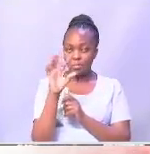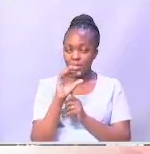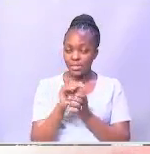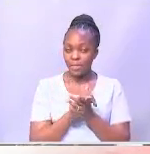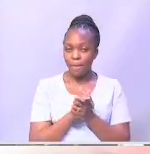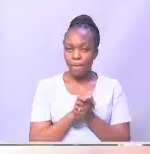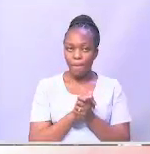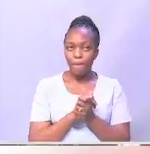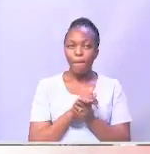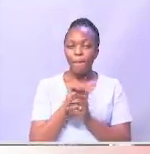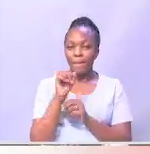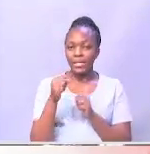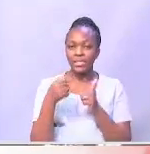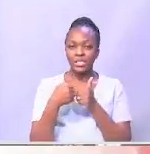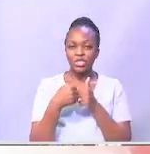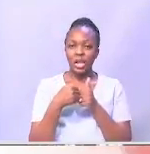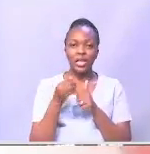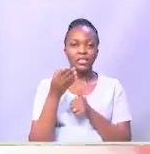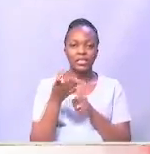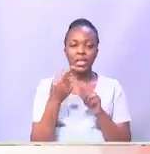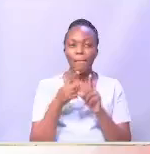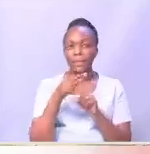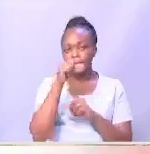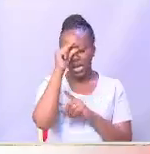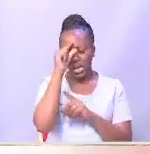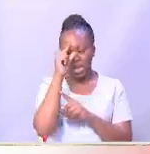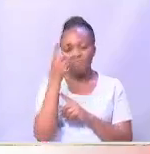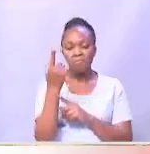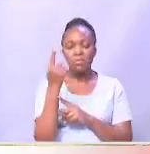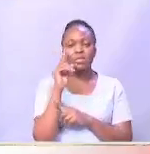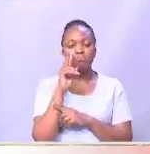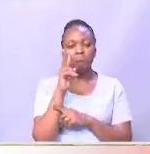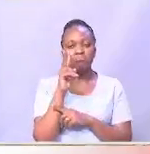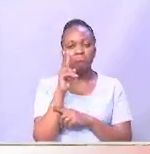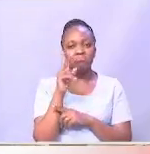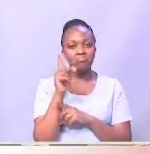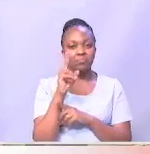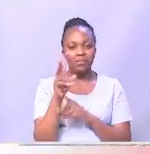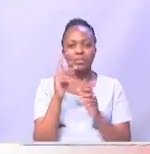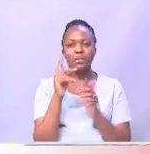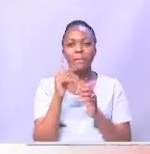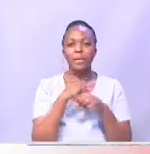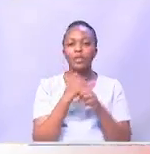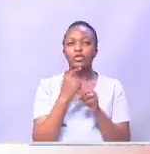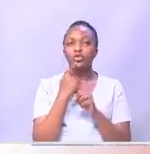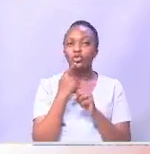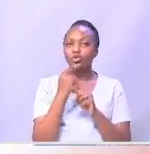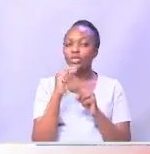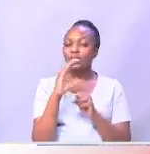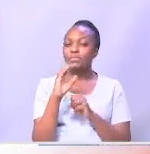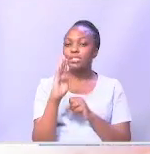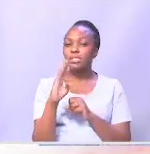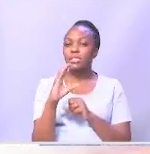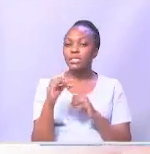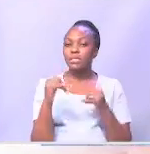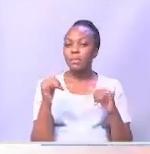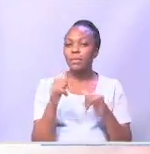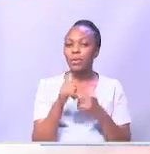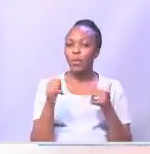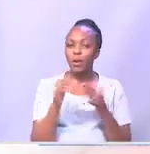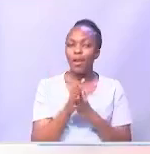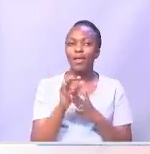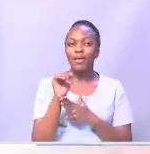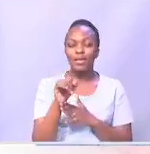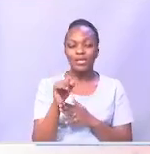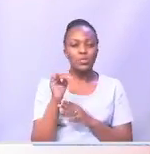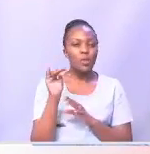few challenges, the CS says the government is keen in ensuring CBC is implemented fully. Contrary to propaganda and